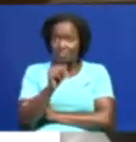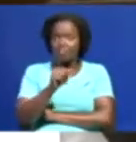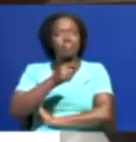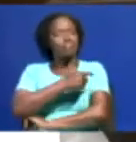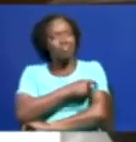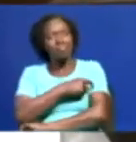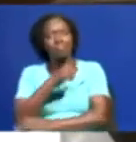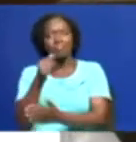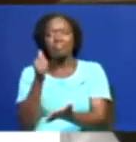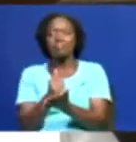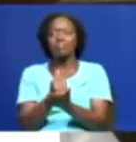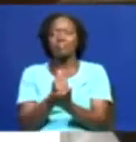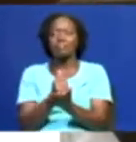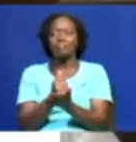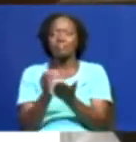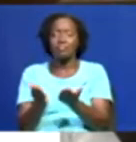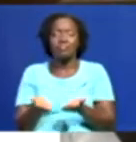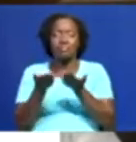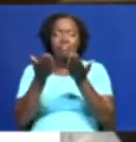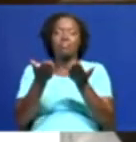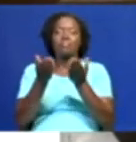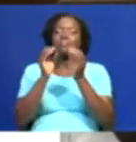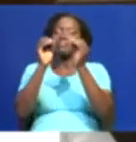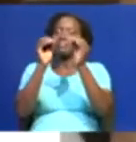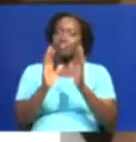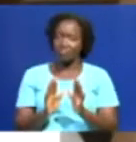teachers and promotion of teachers.